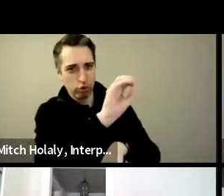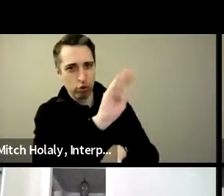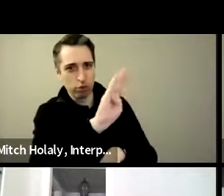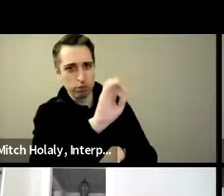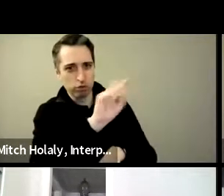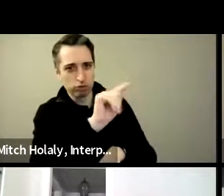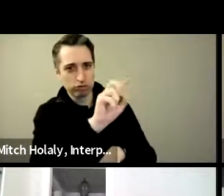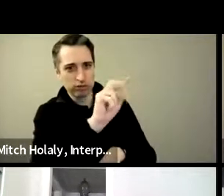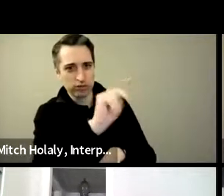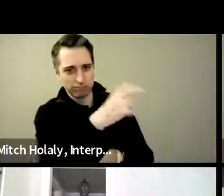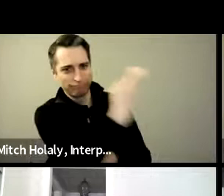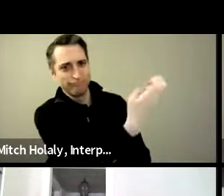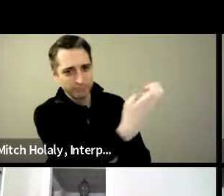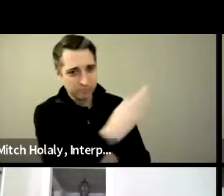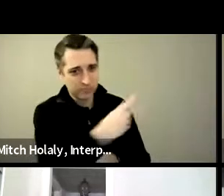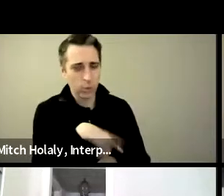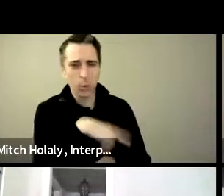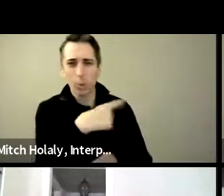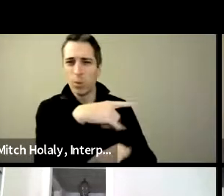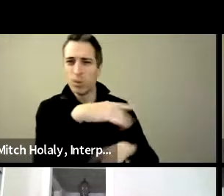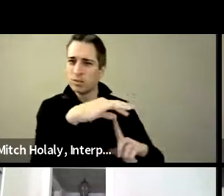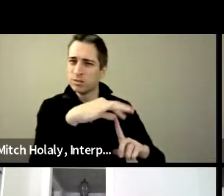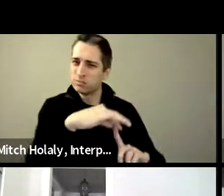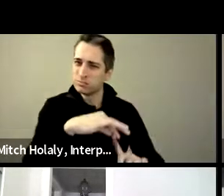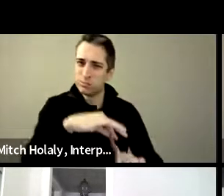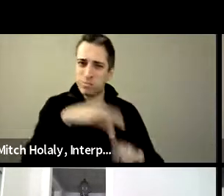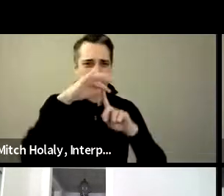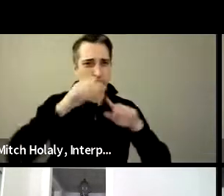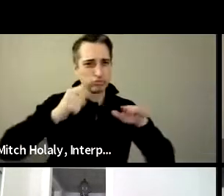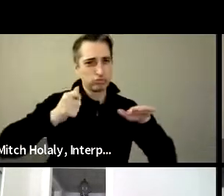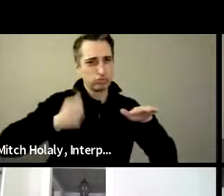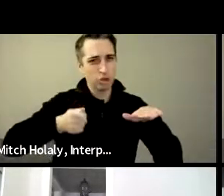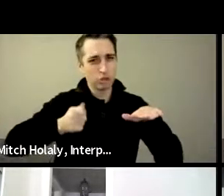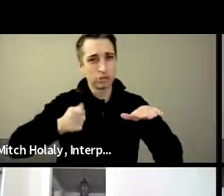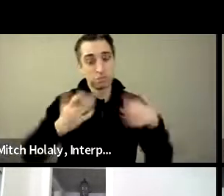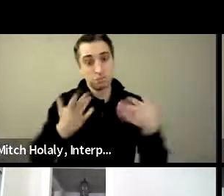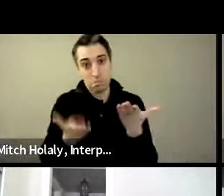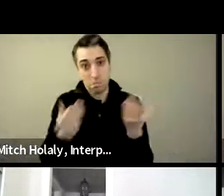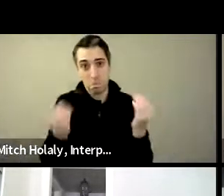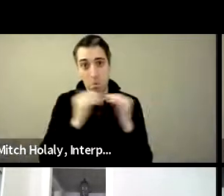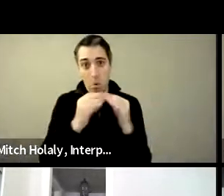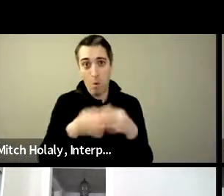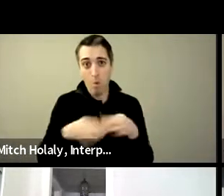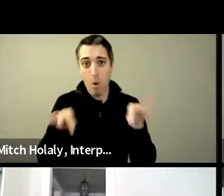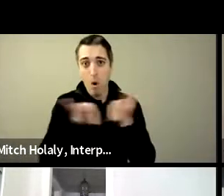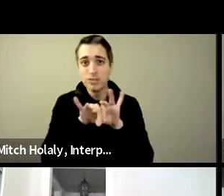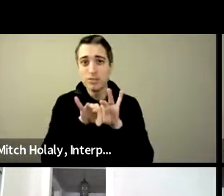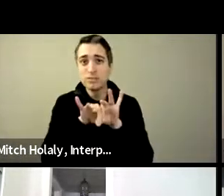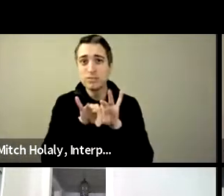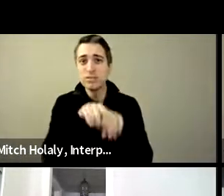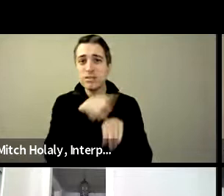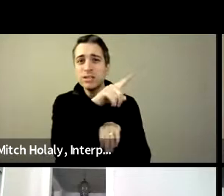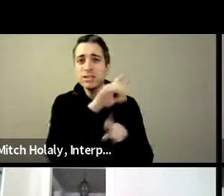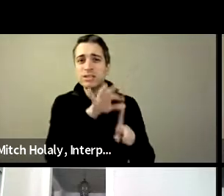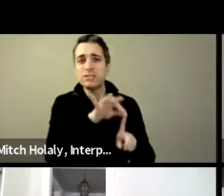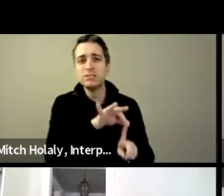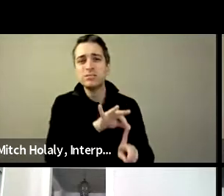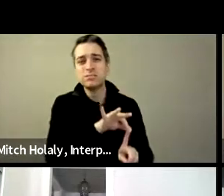he was a special judge, and maybe more importantly, he was a special human